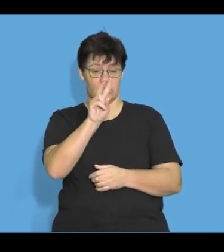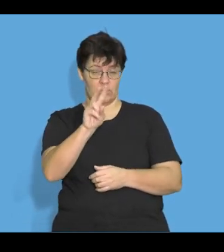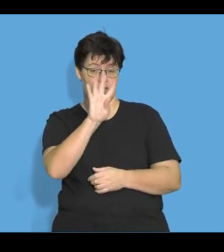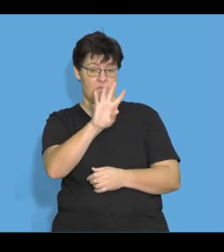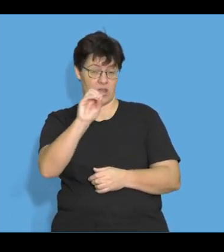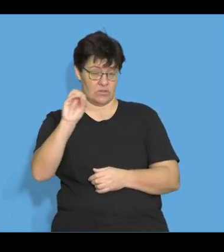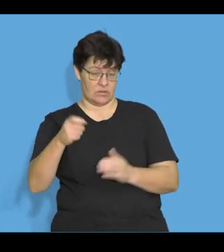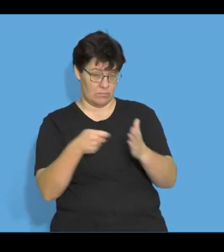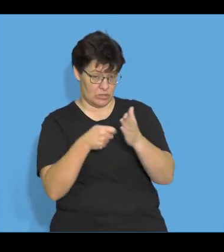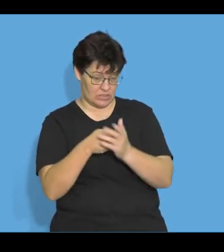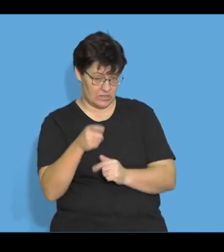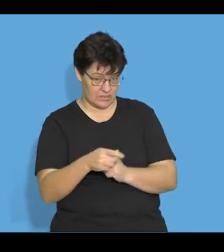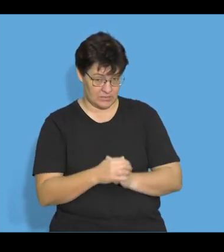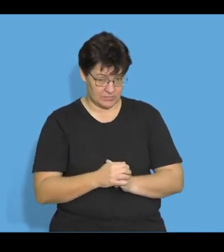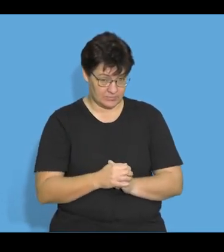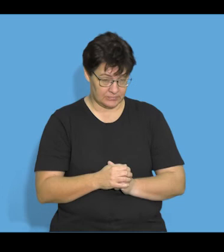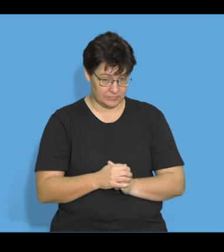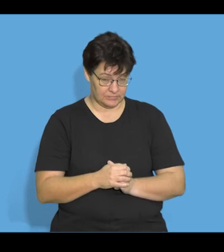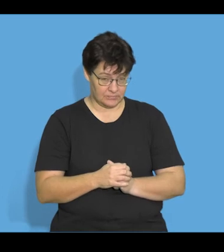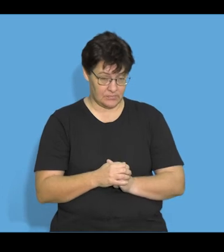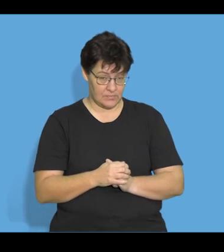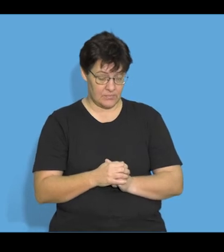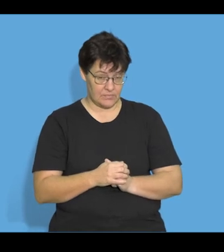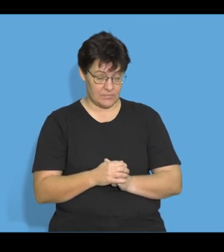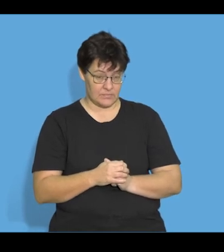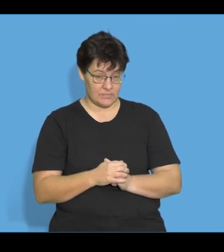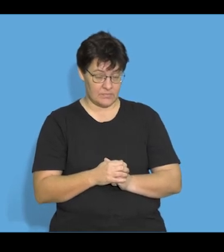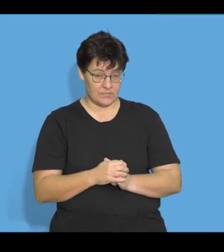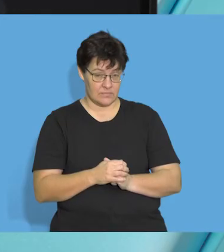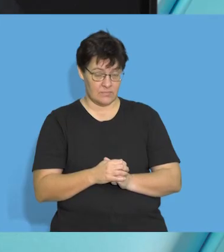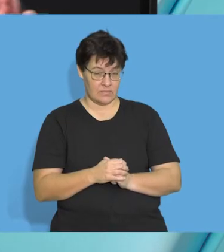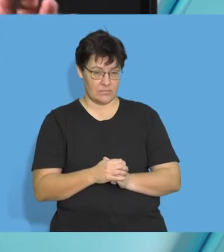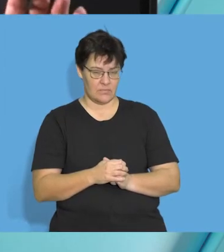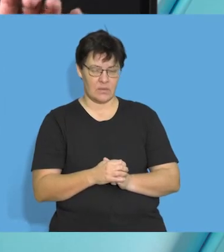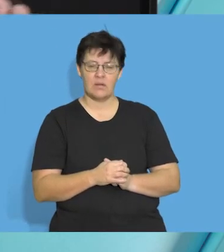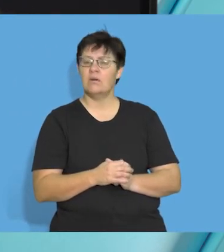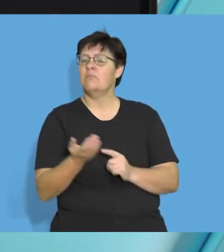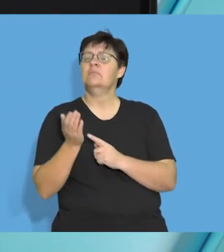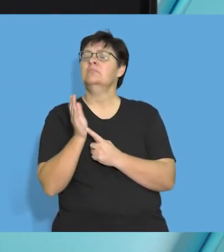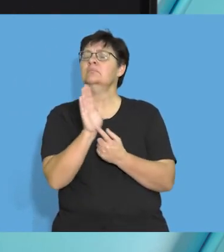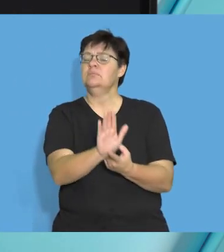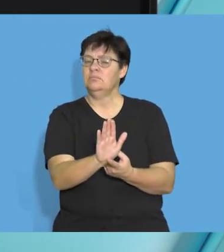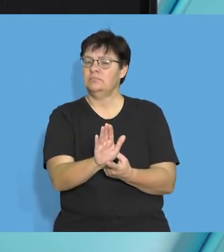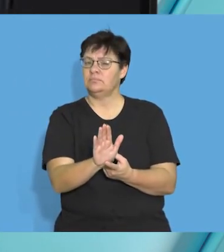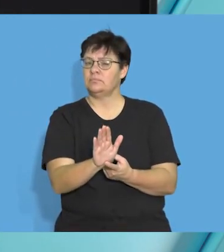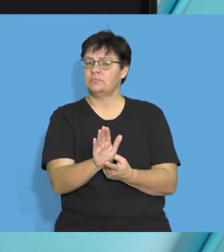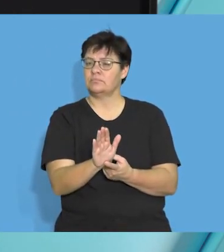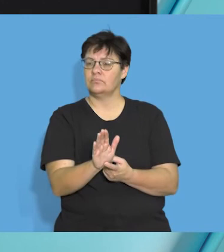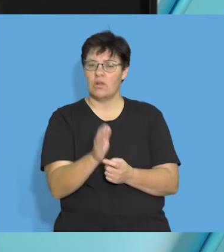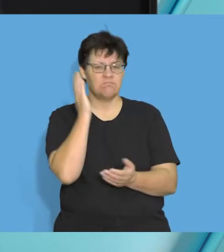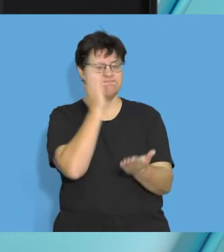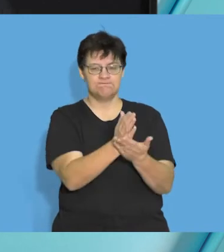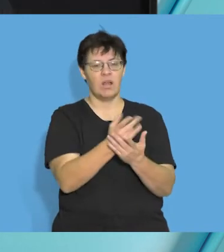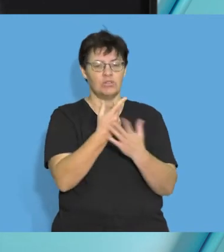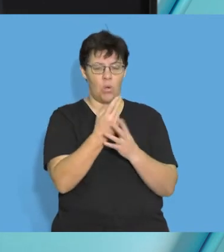622,400. Right. So what I've done is, like I've explained to you early on, I'm showing you a straightforward, just where you just show